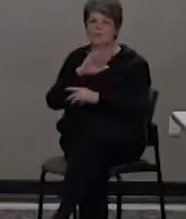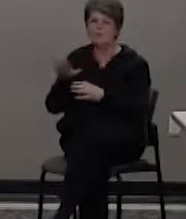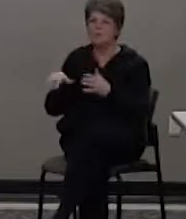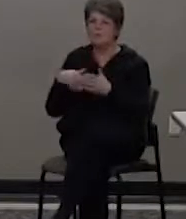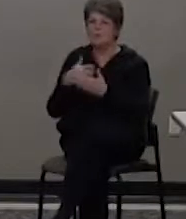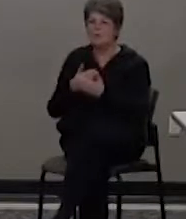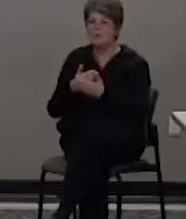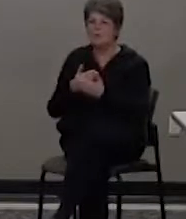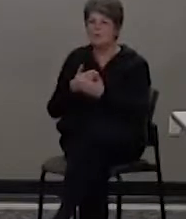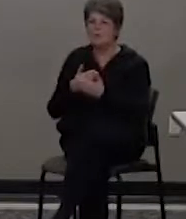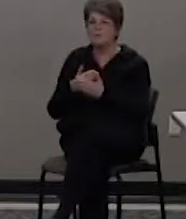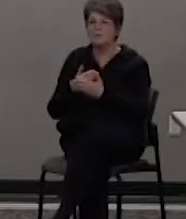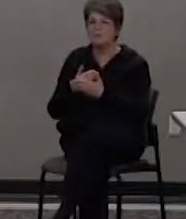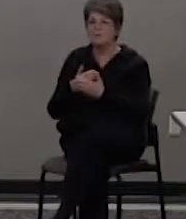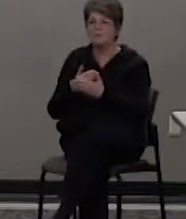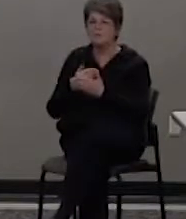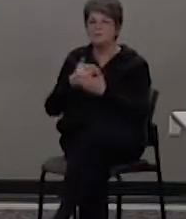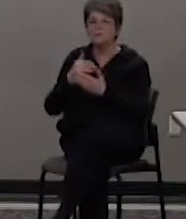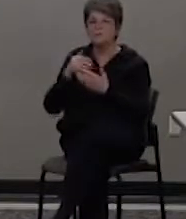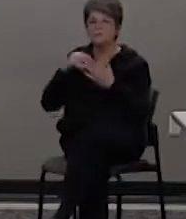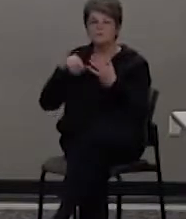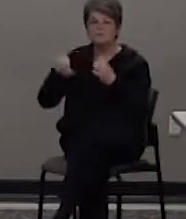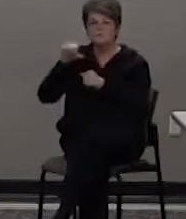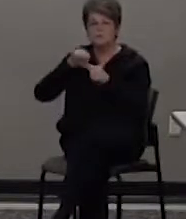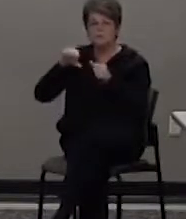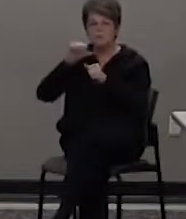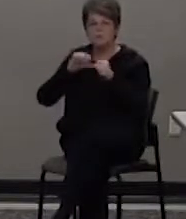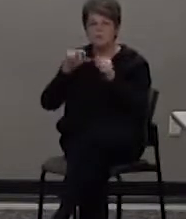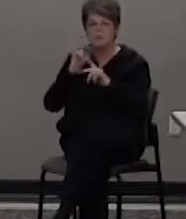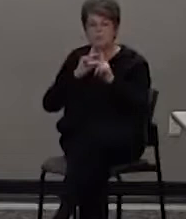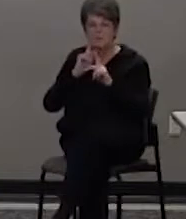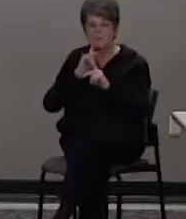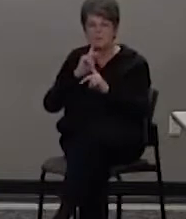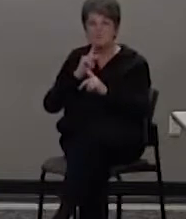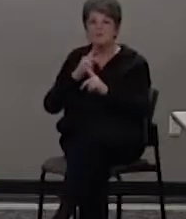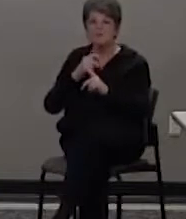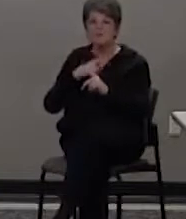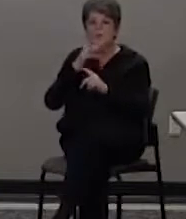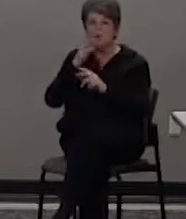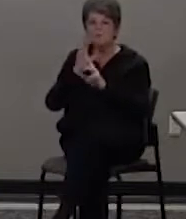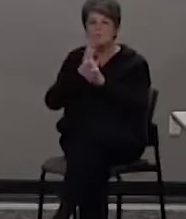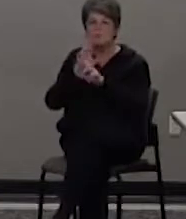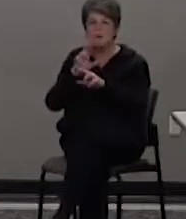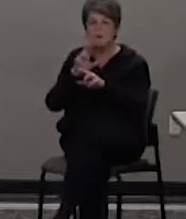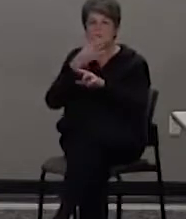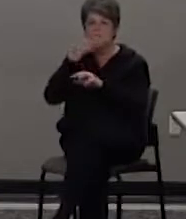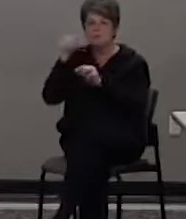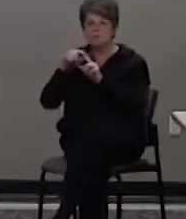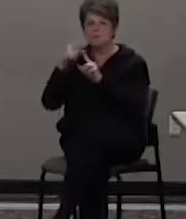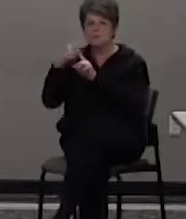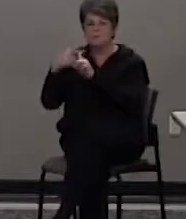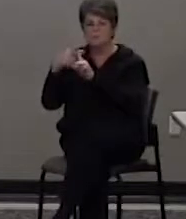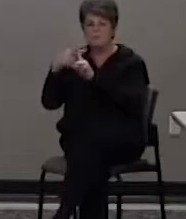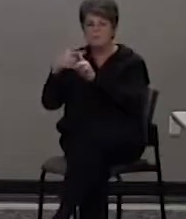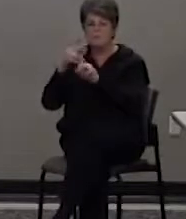all social creatures by nature. We all respond better to the positive than to the negative.